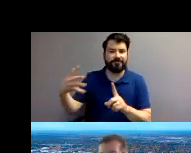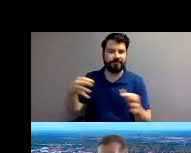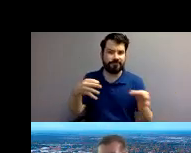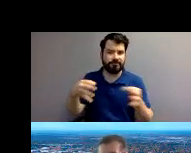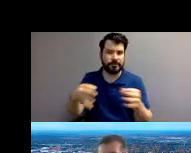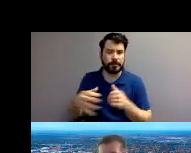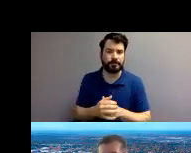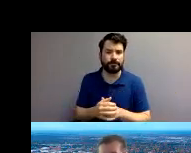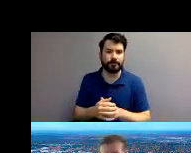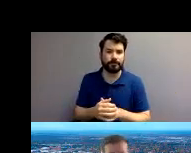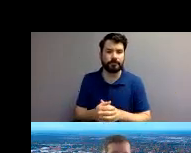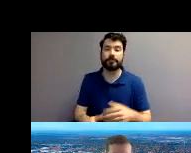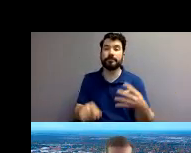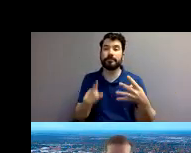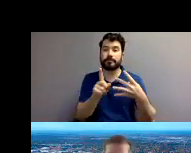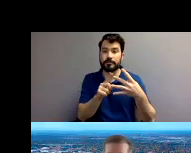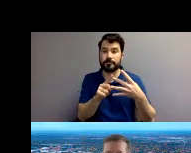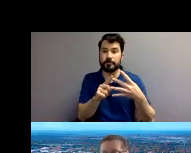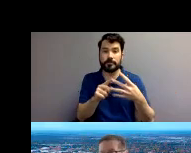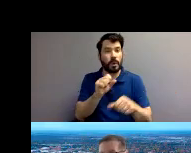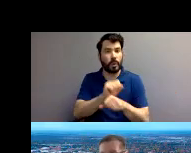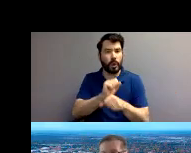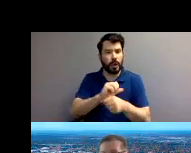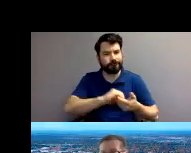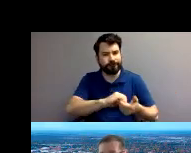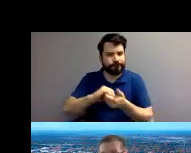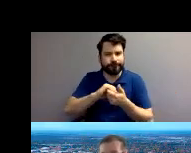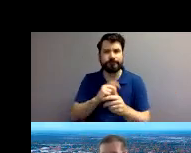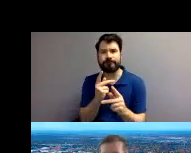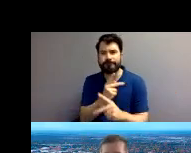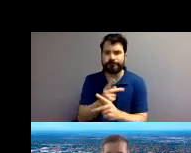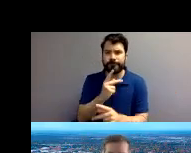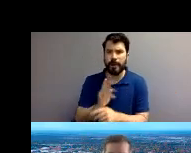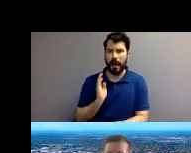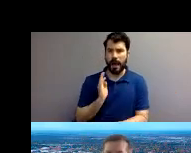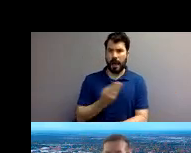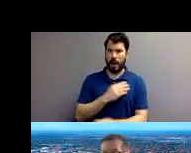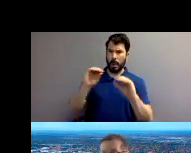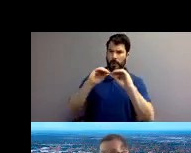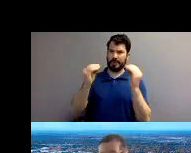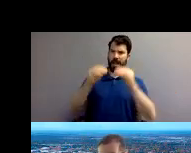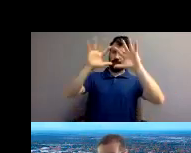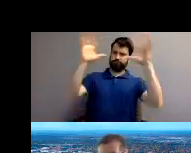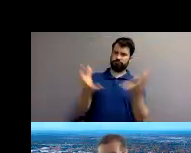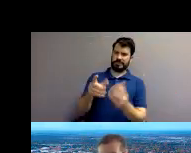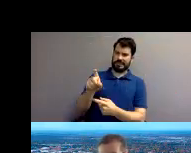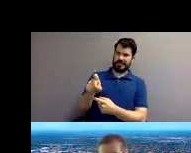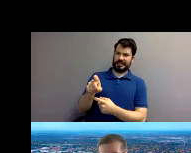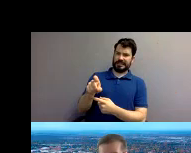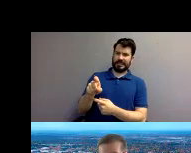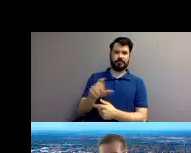work together to determine optimal models that balance the needs of our organization with employee